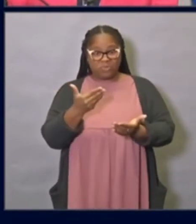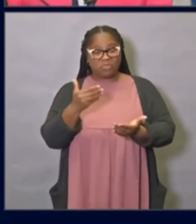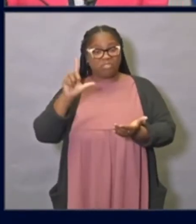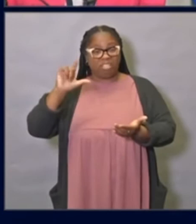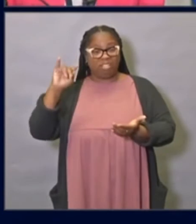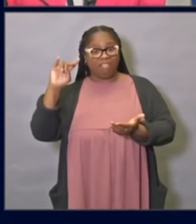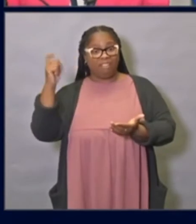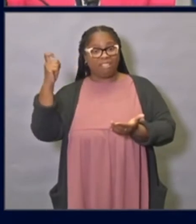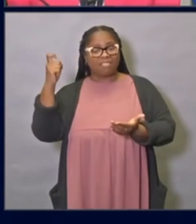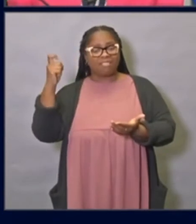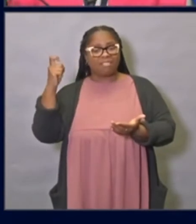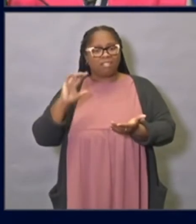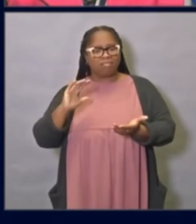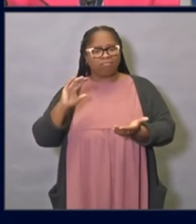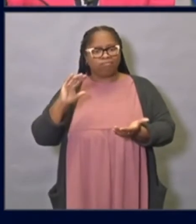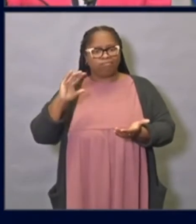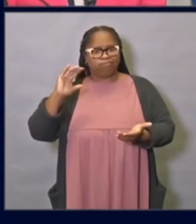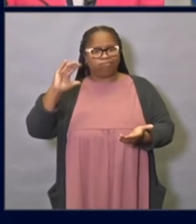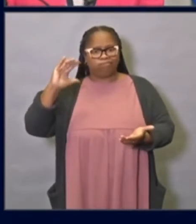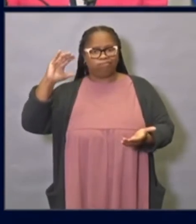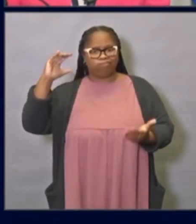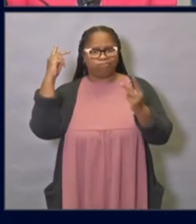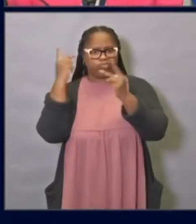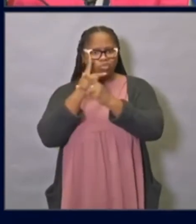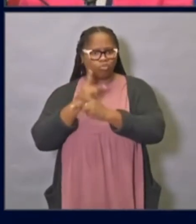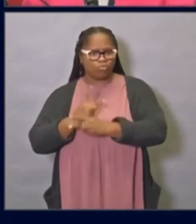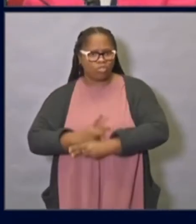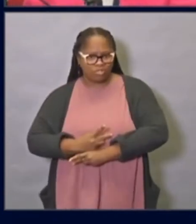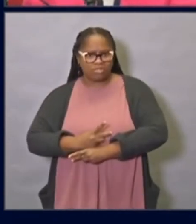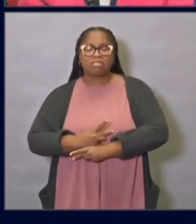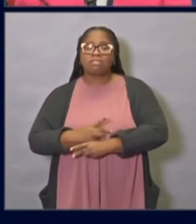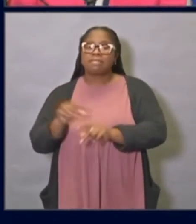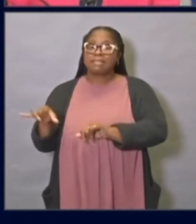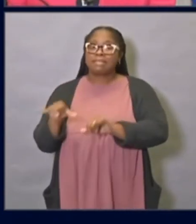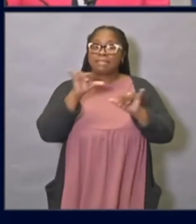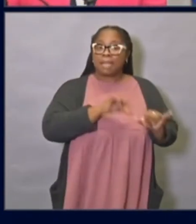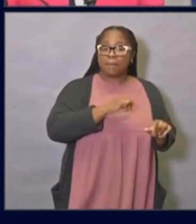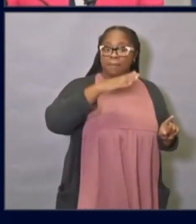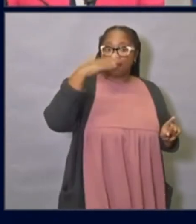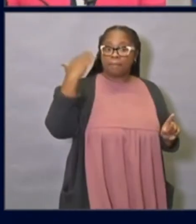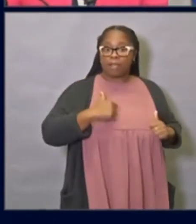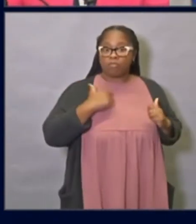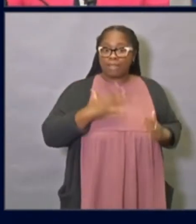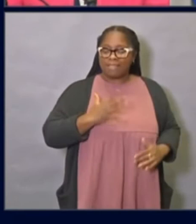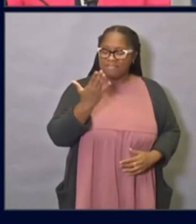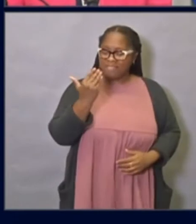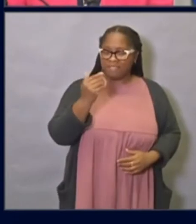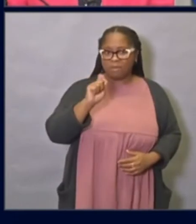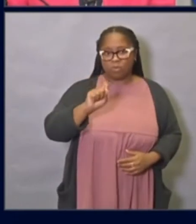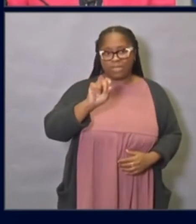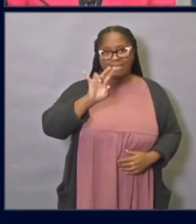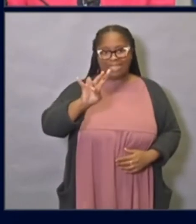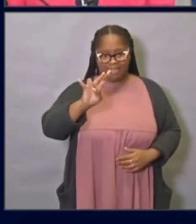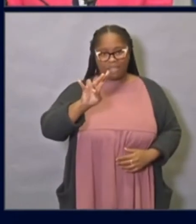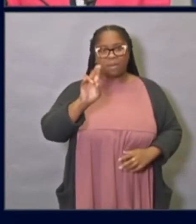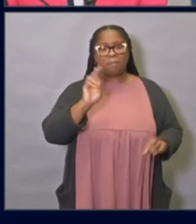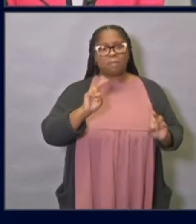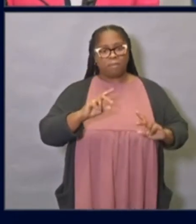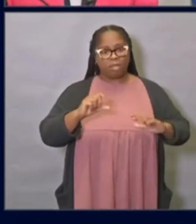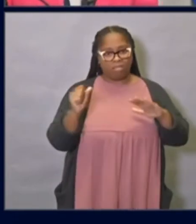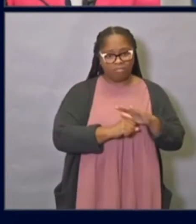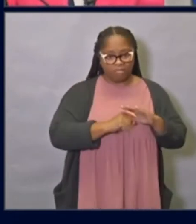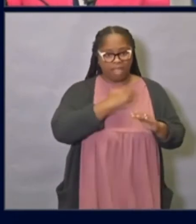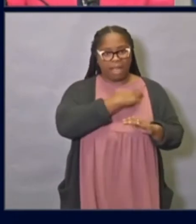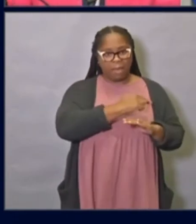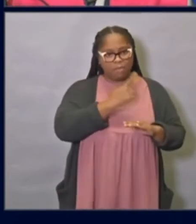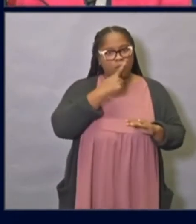more. In the same way that hospitalization rates amongst Black residents hit a peak of 15.7 hospitalizations per